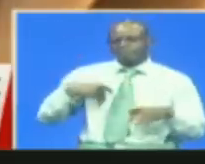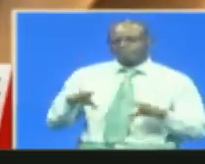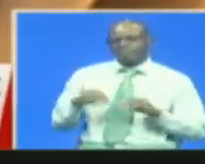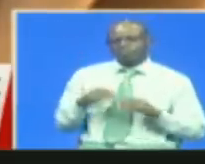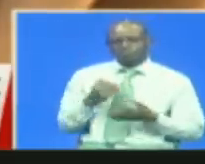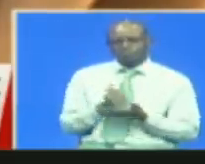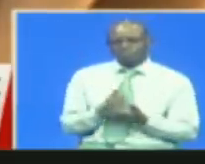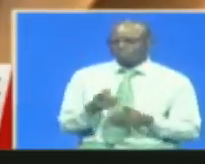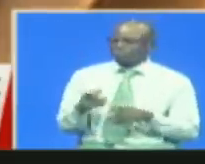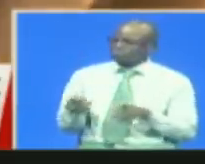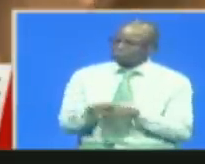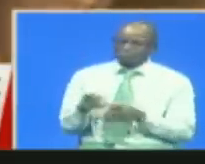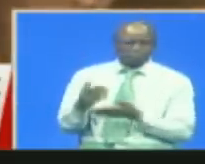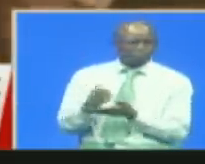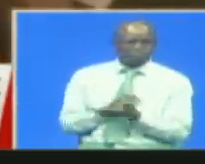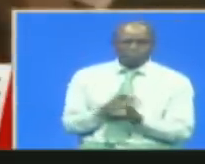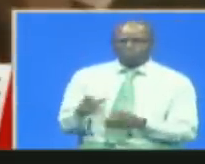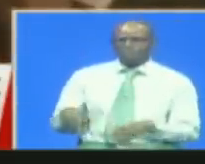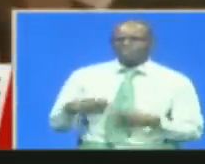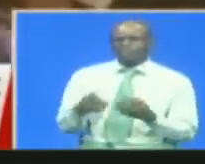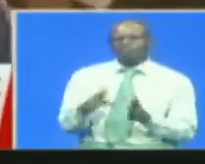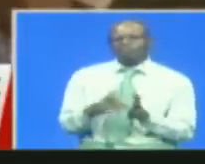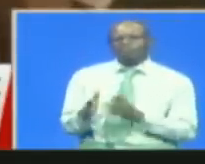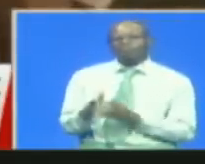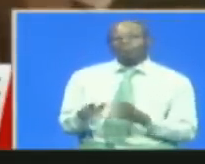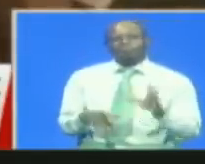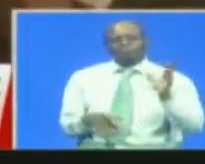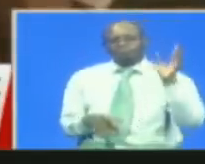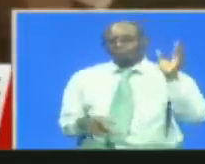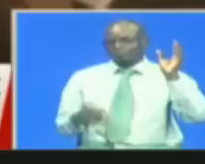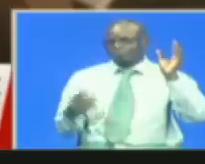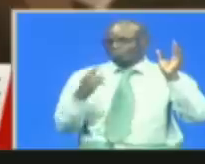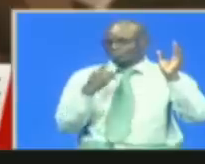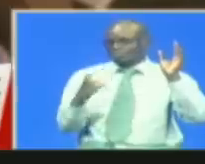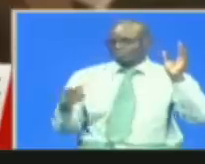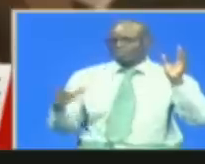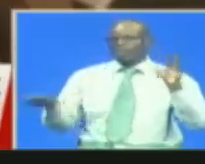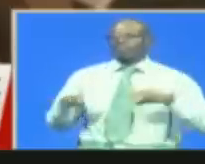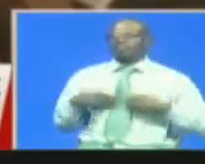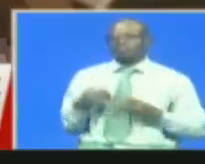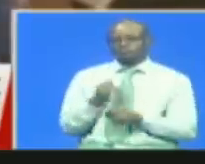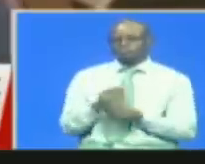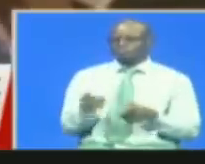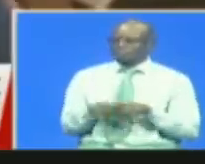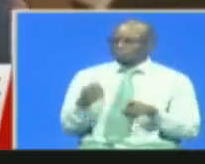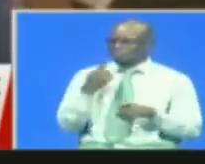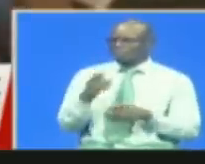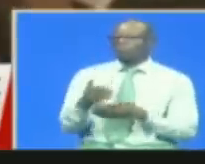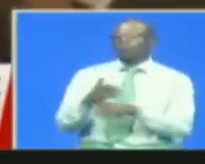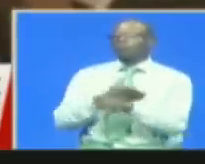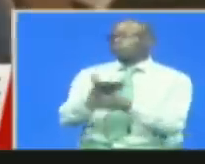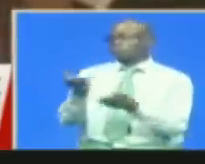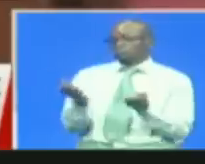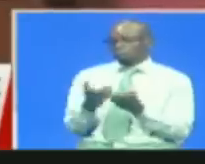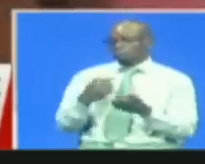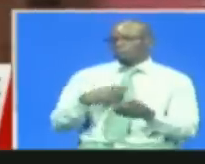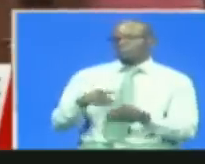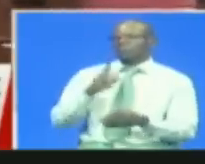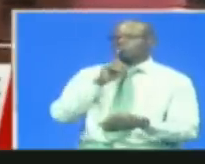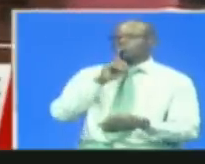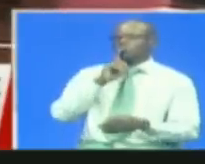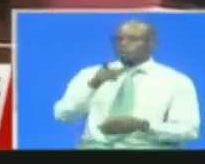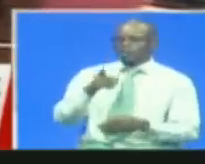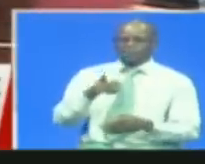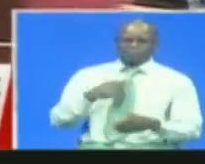Even before they have been sworn in. I am saying before you, I swear I shall not sign that law.